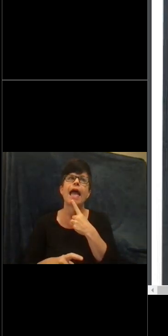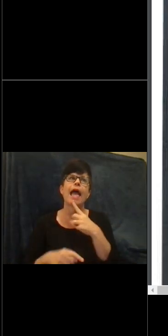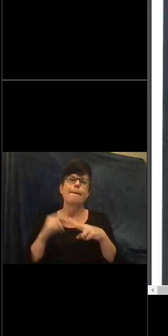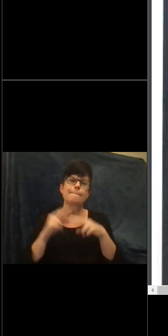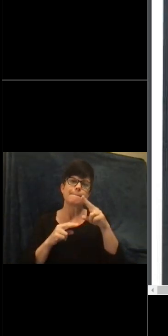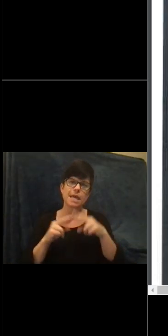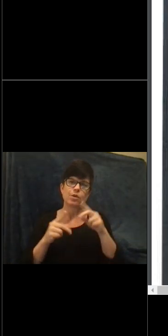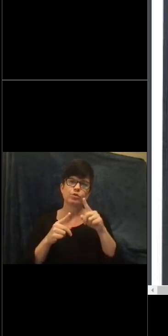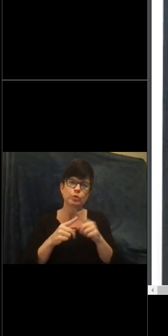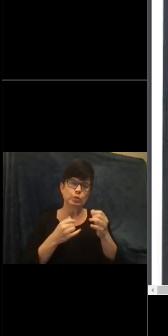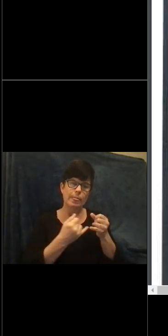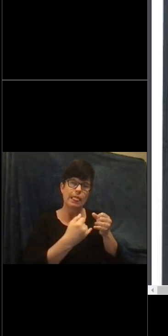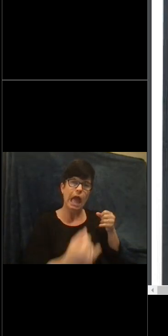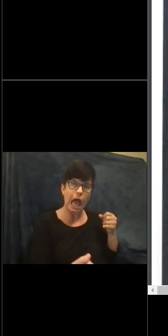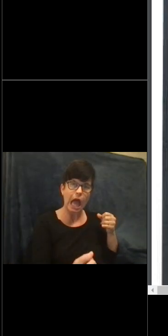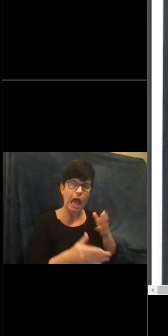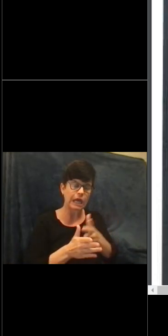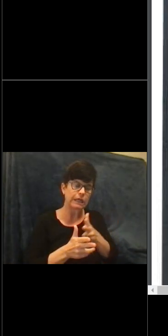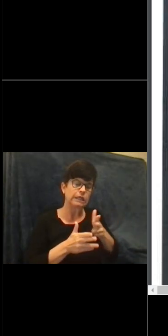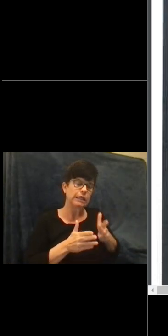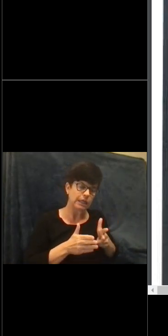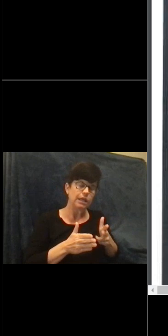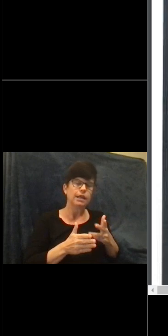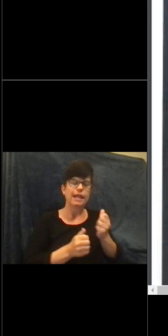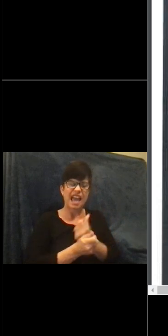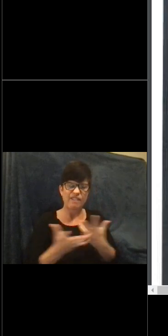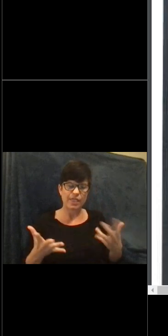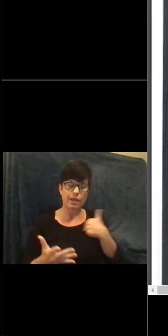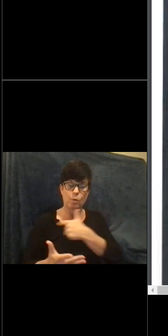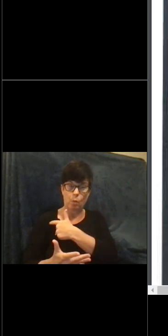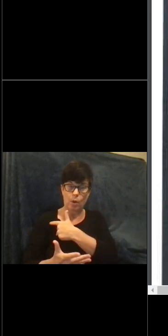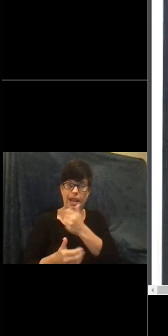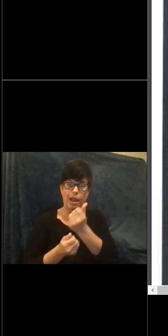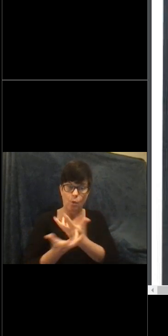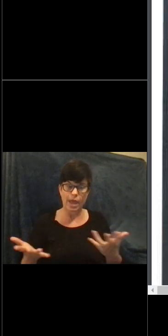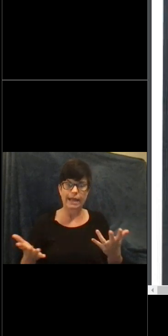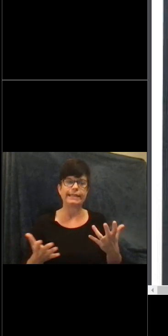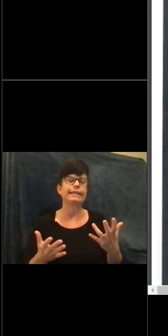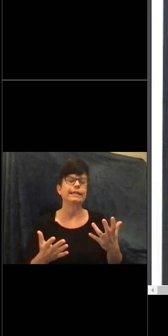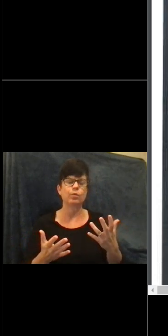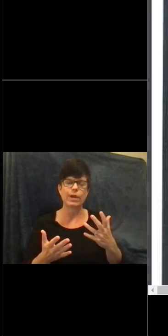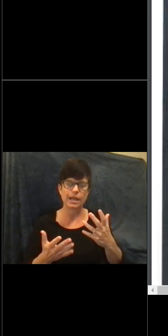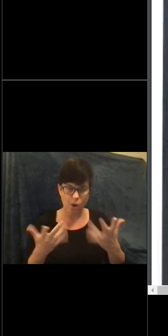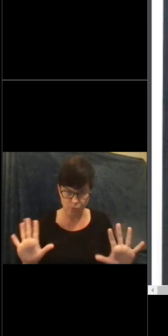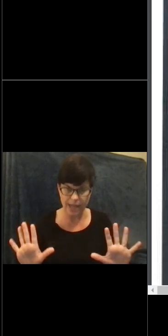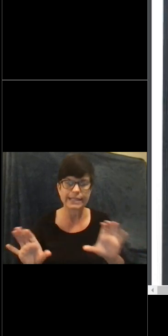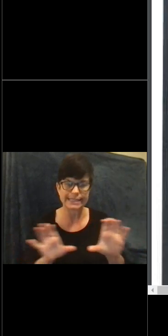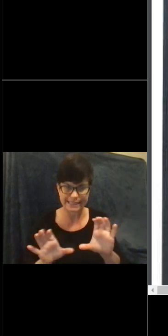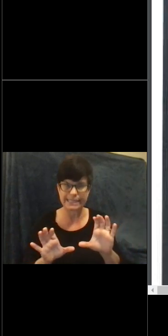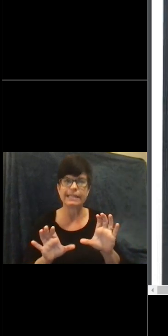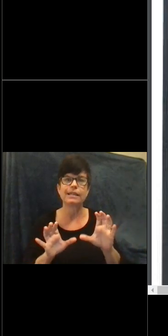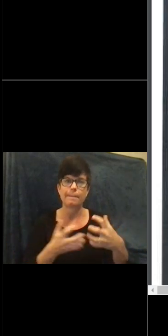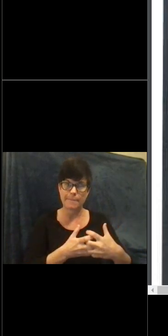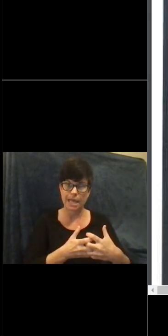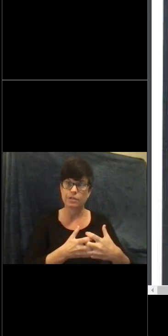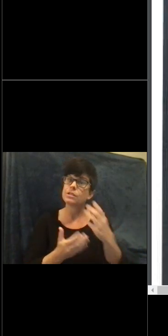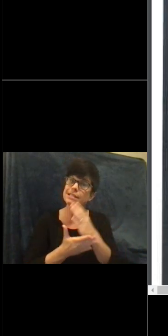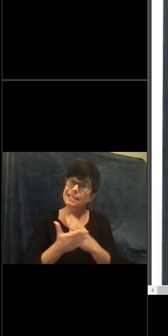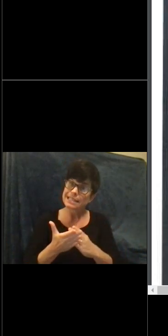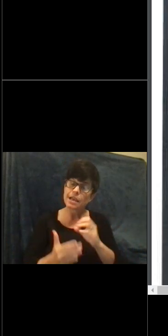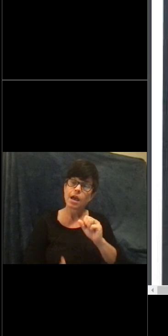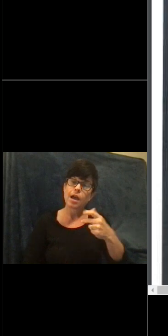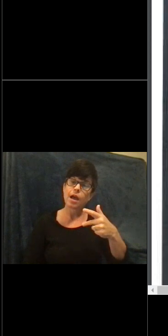requirements that we had to comply with that we did. But there are some opportunities, you know, that some of those spaces can end up with